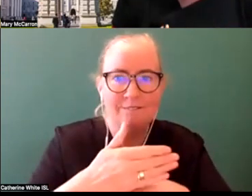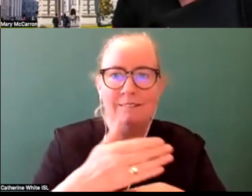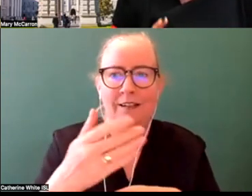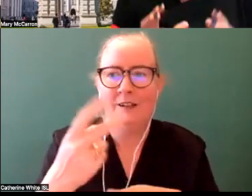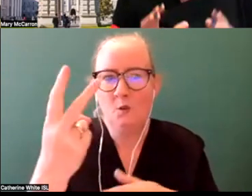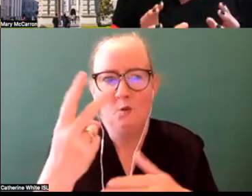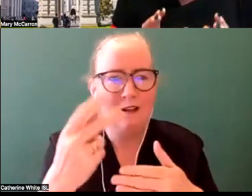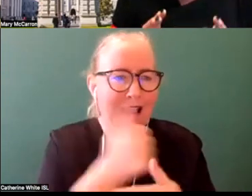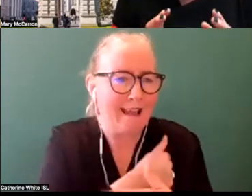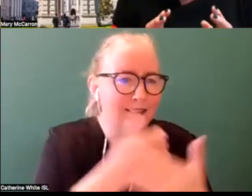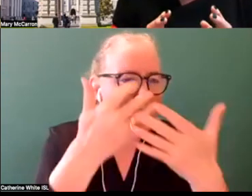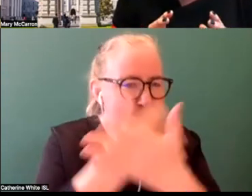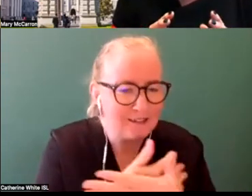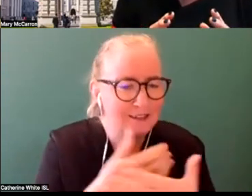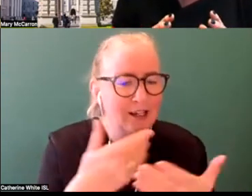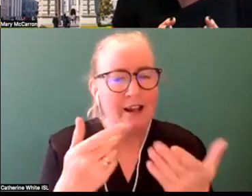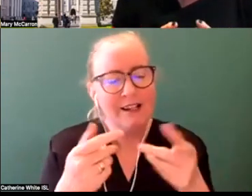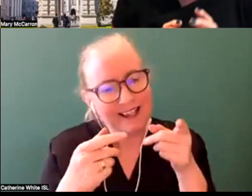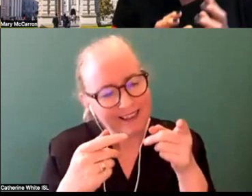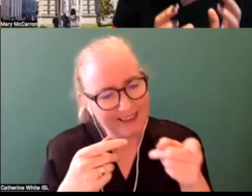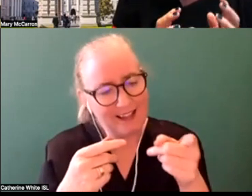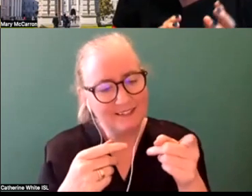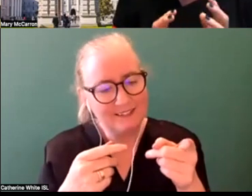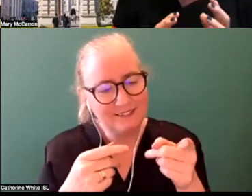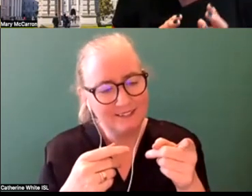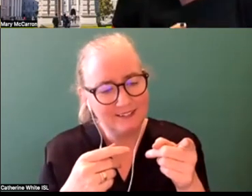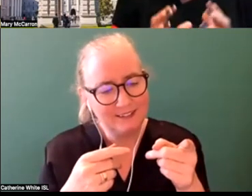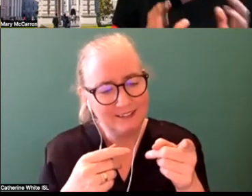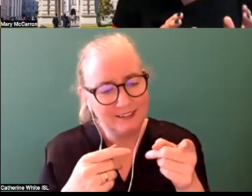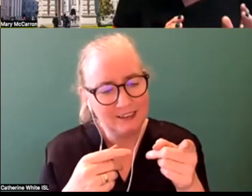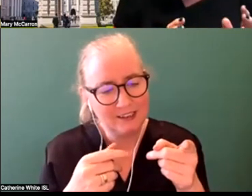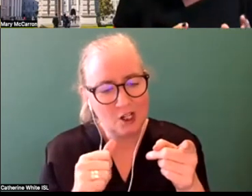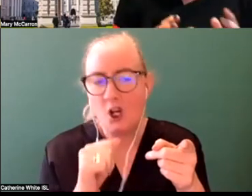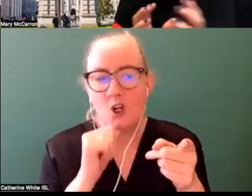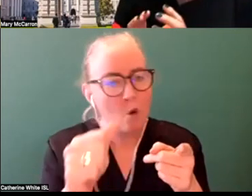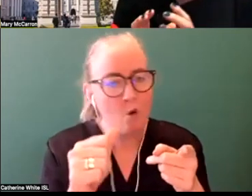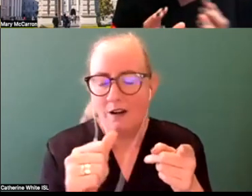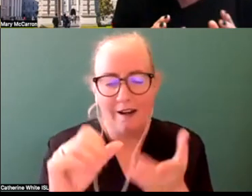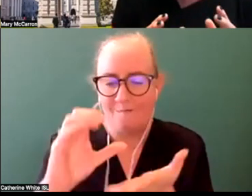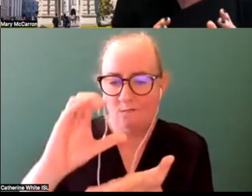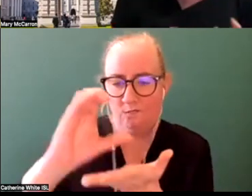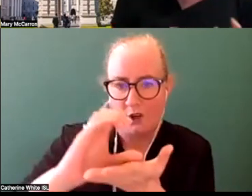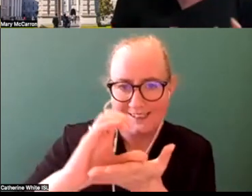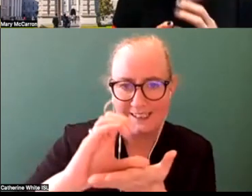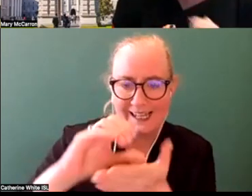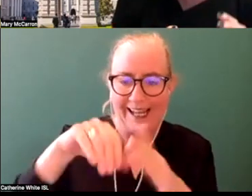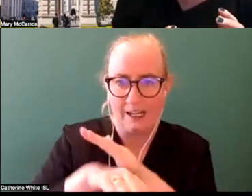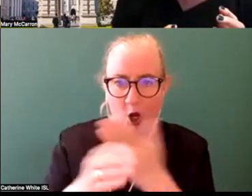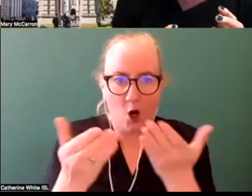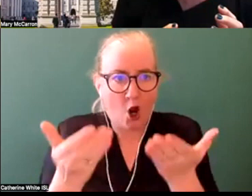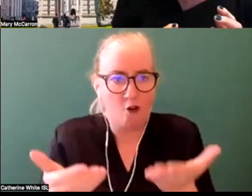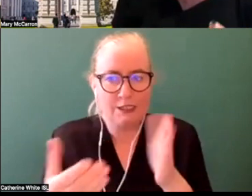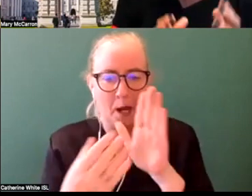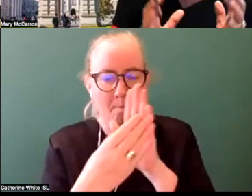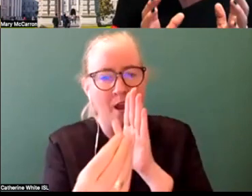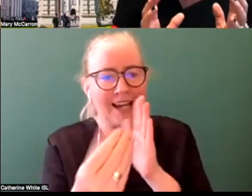driving cost, very often unsustainable, and there is no funding within the current model to support this